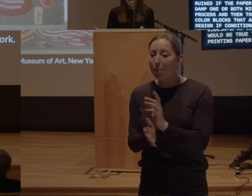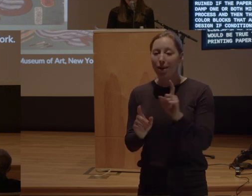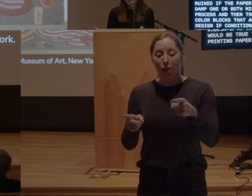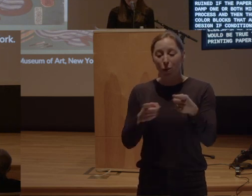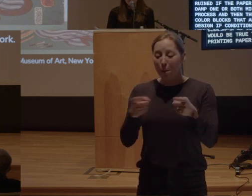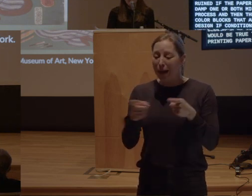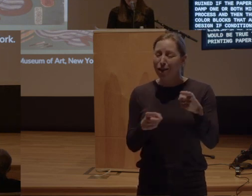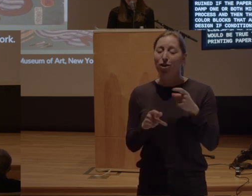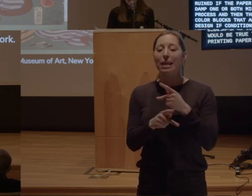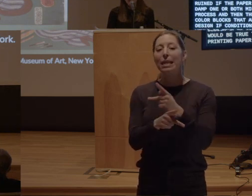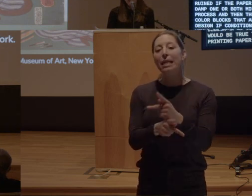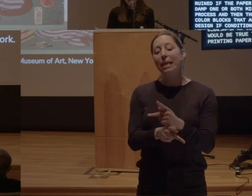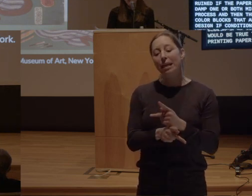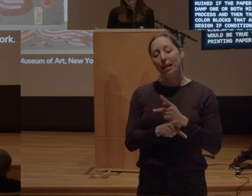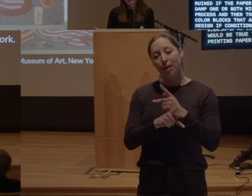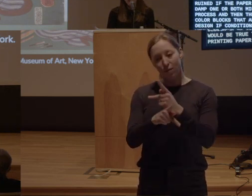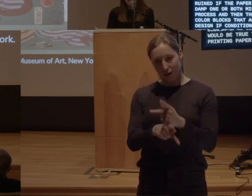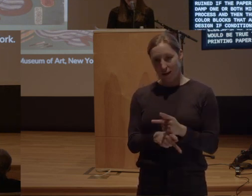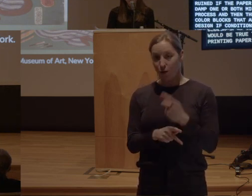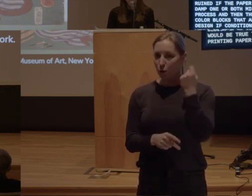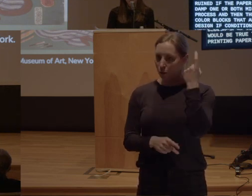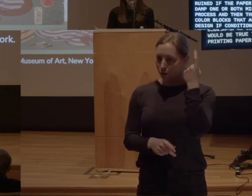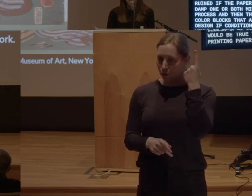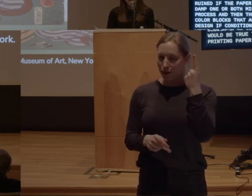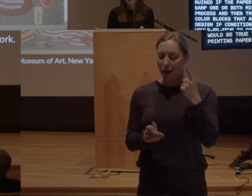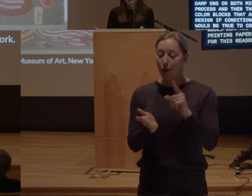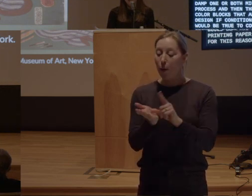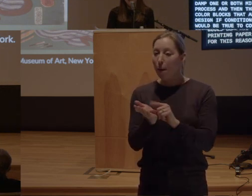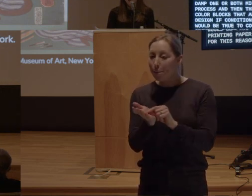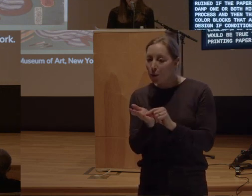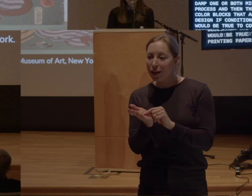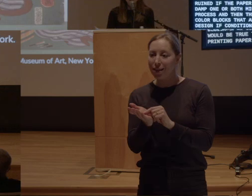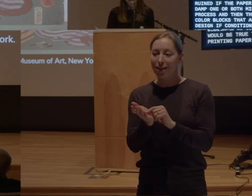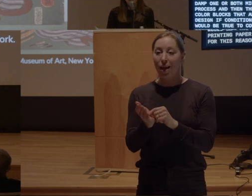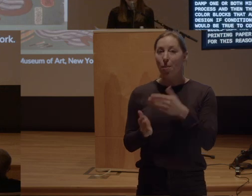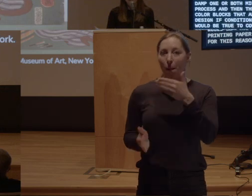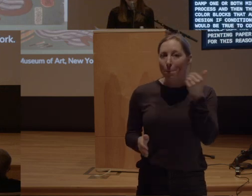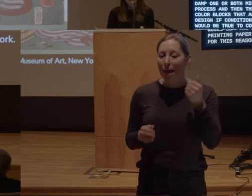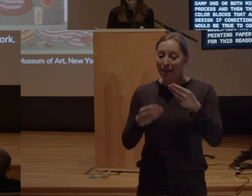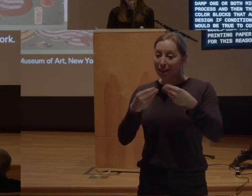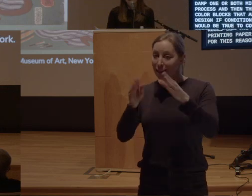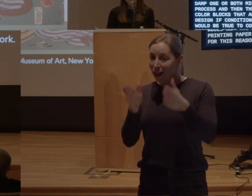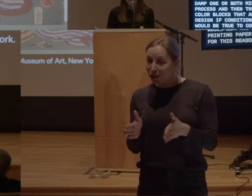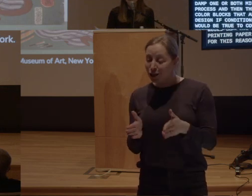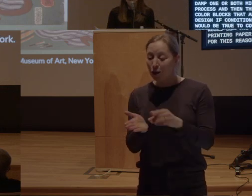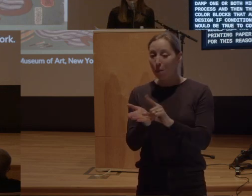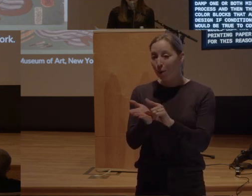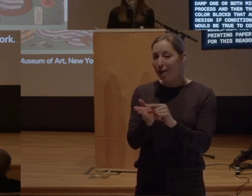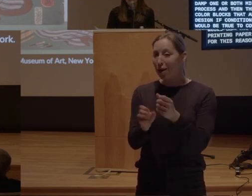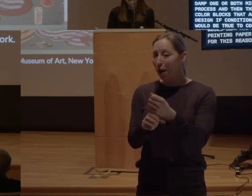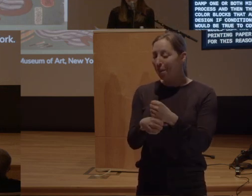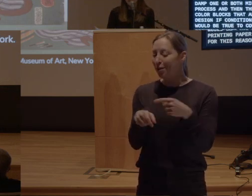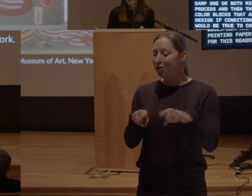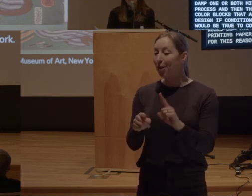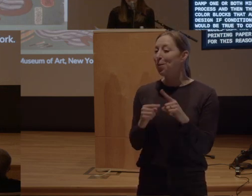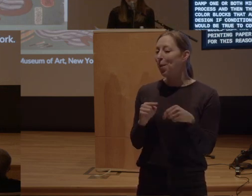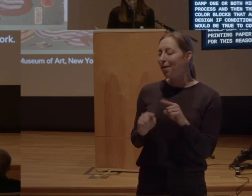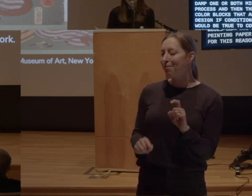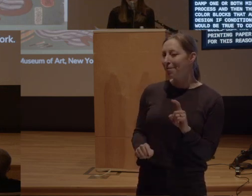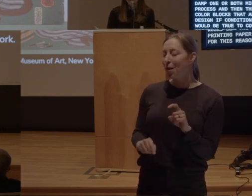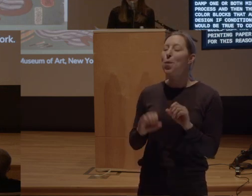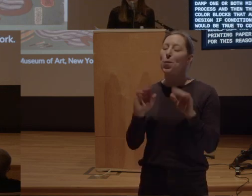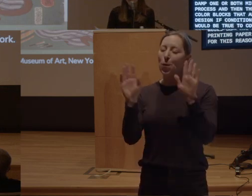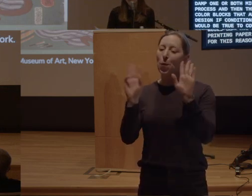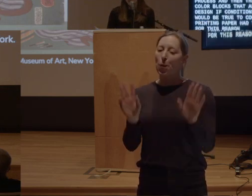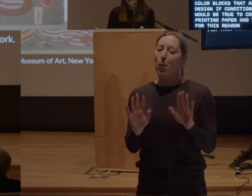And for this reason, many prints, particularly perennial bestsellers like landscape prints, were made during the winter,